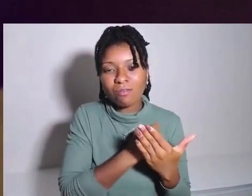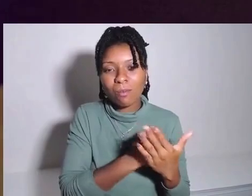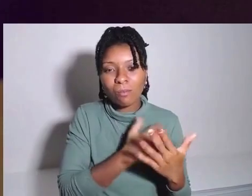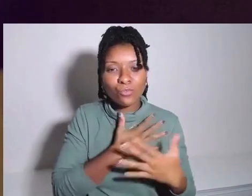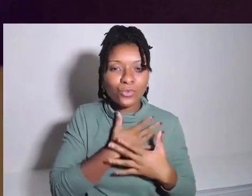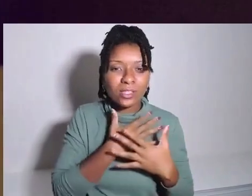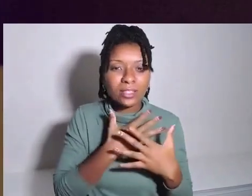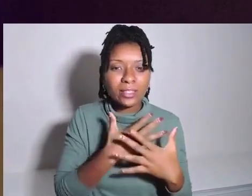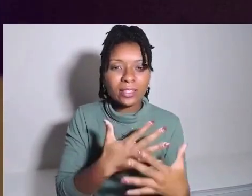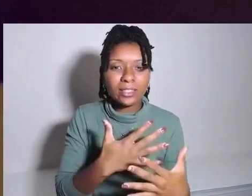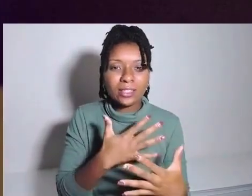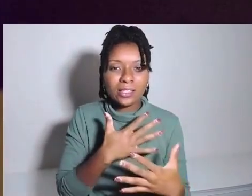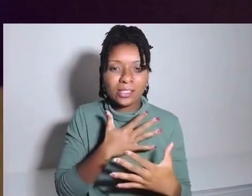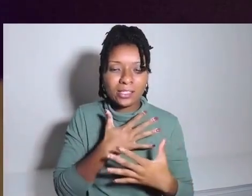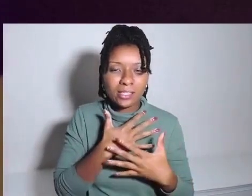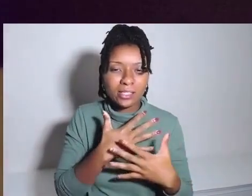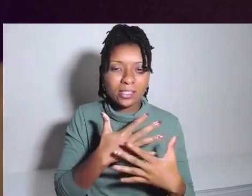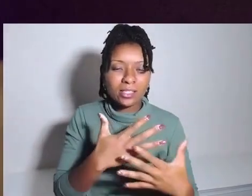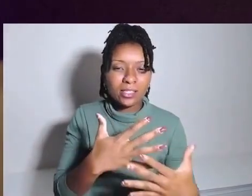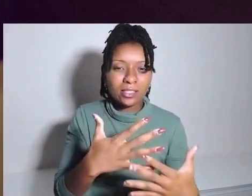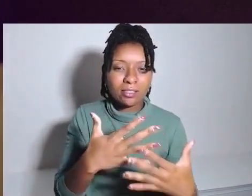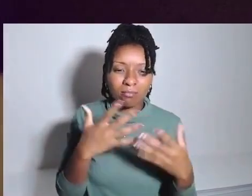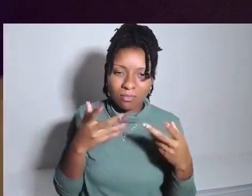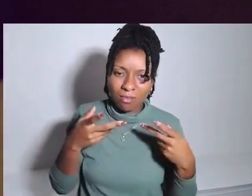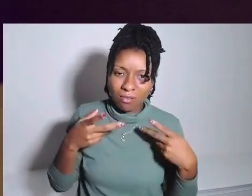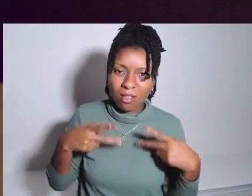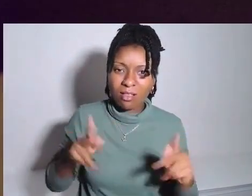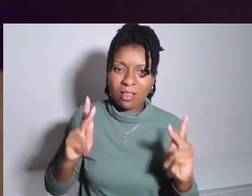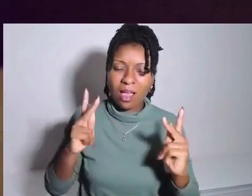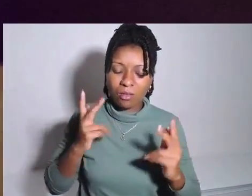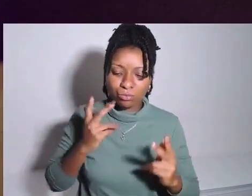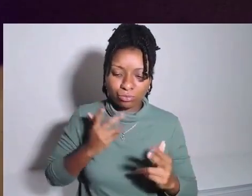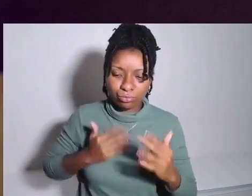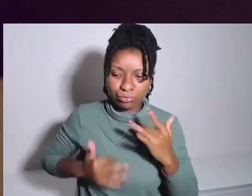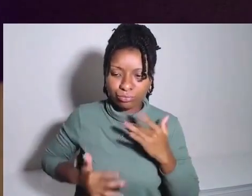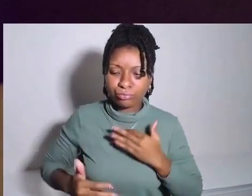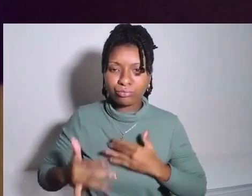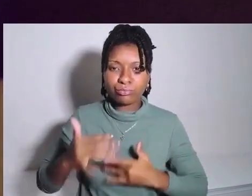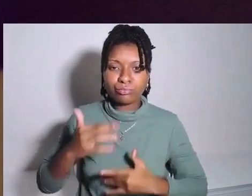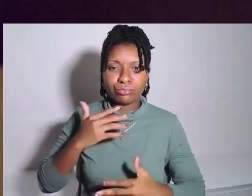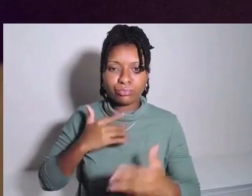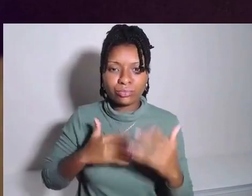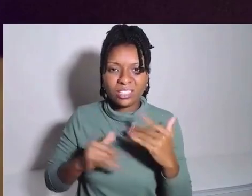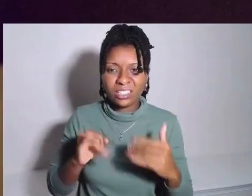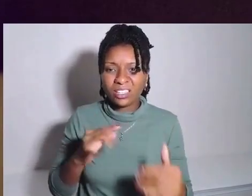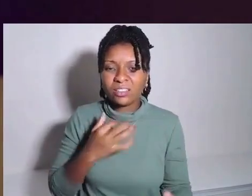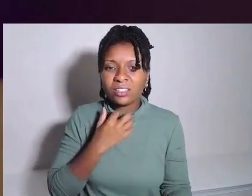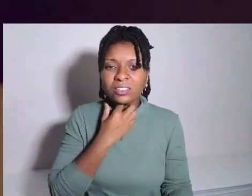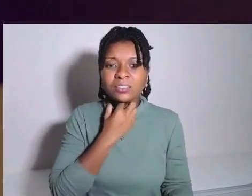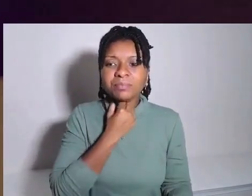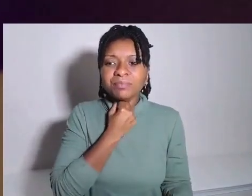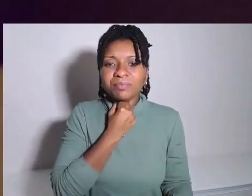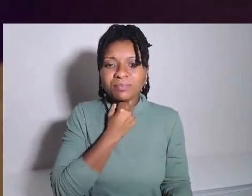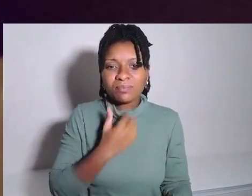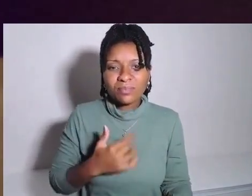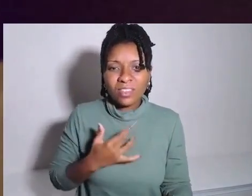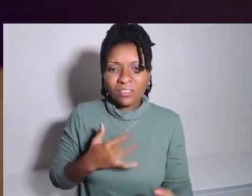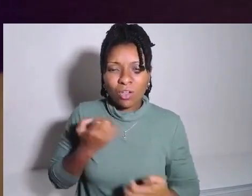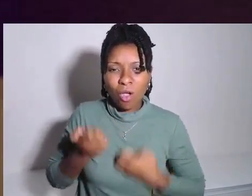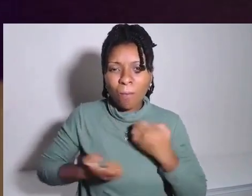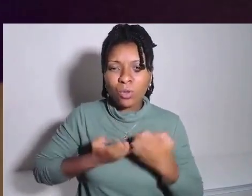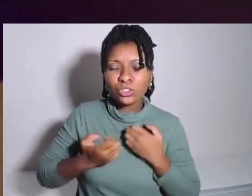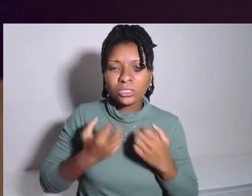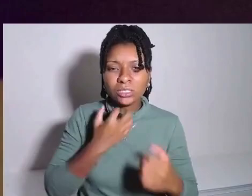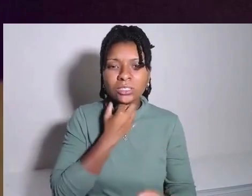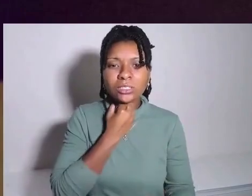move. Move the energy that feels caught in the throat, in the stomach,